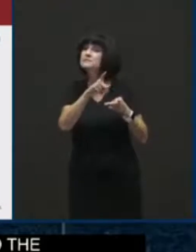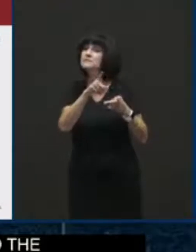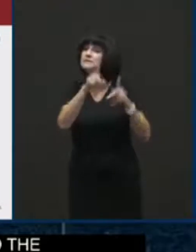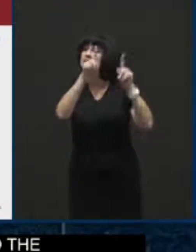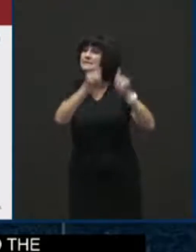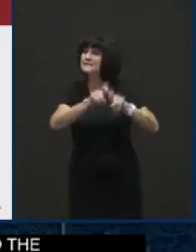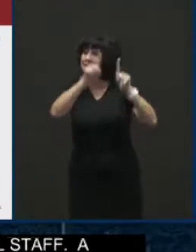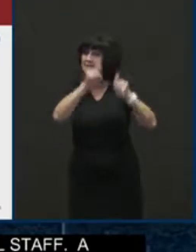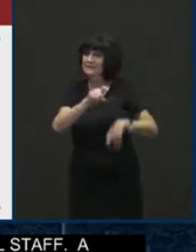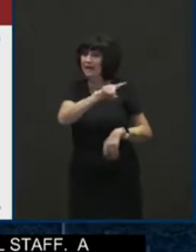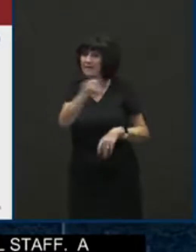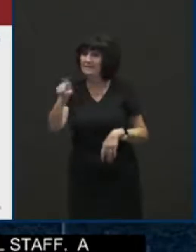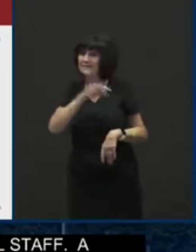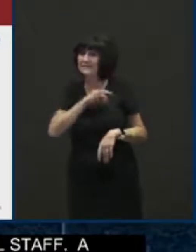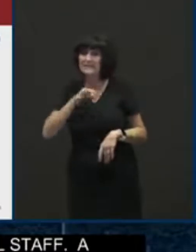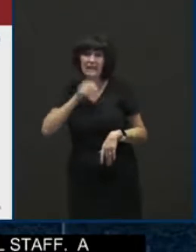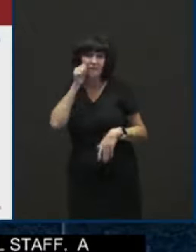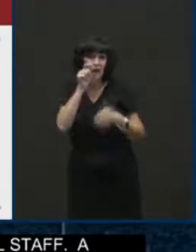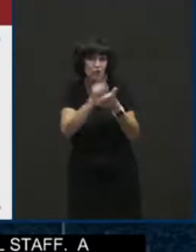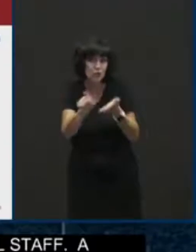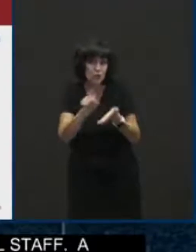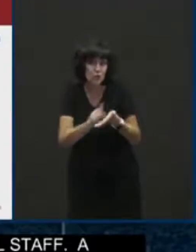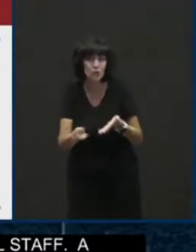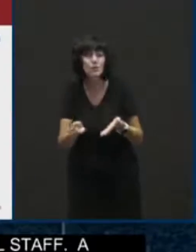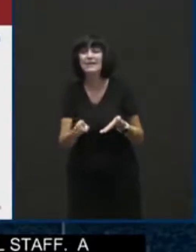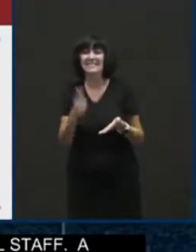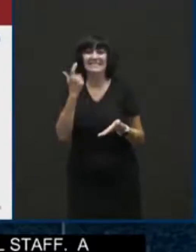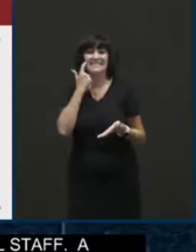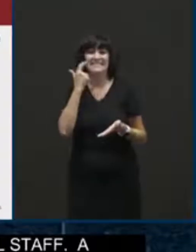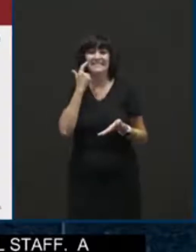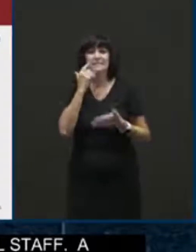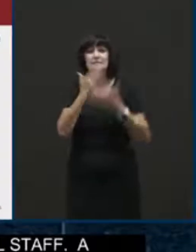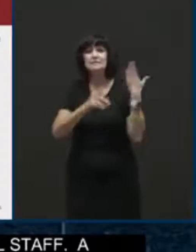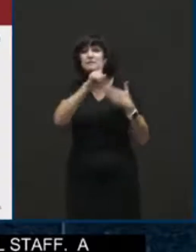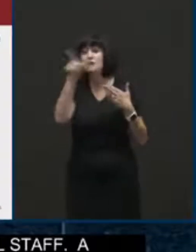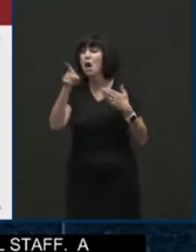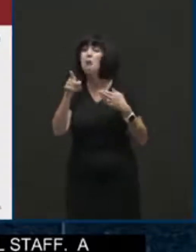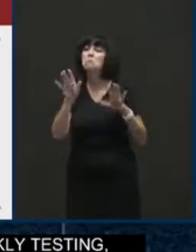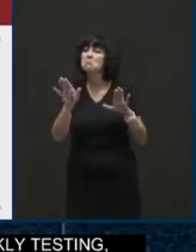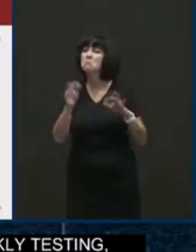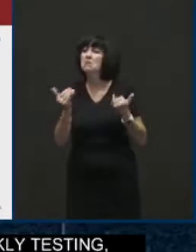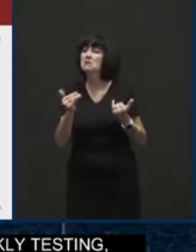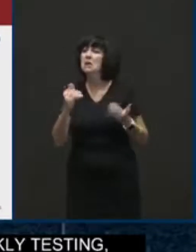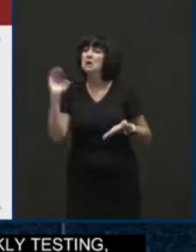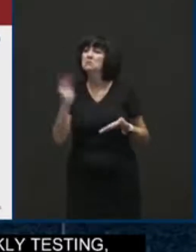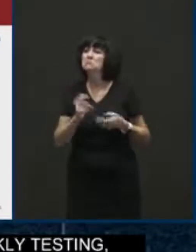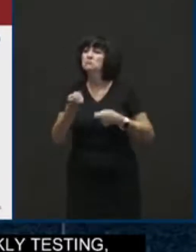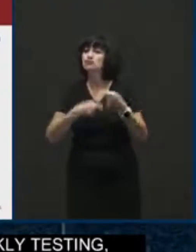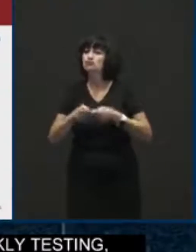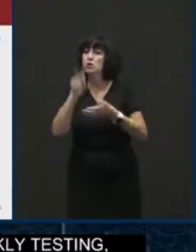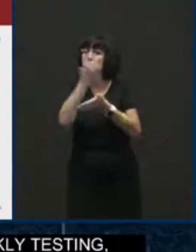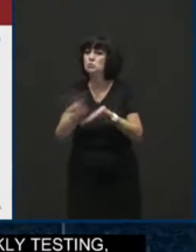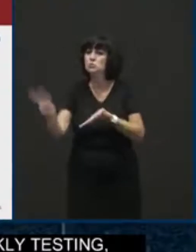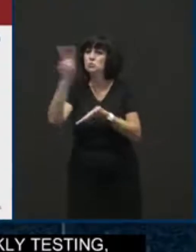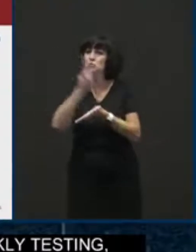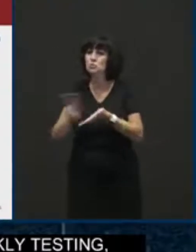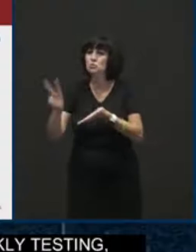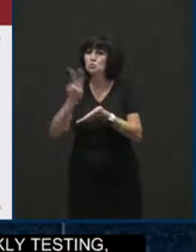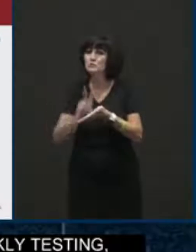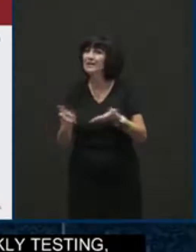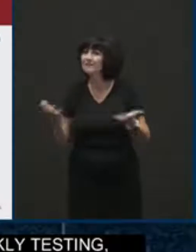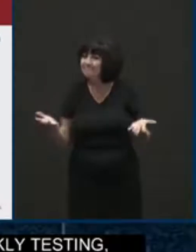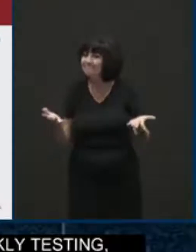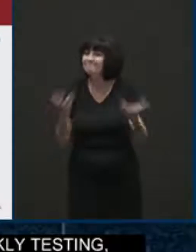which means they hadn't had any positive cases in at least 14 days. But seeing these